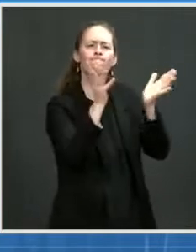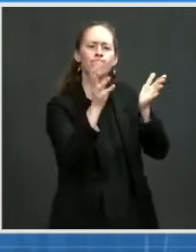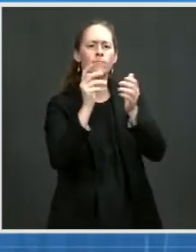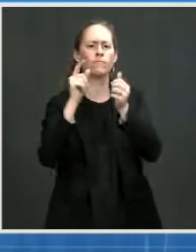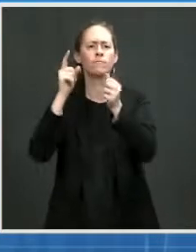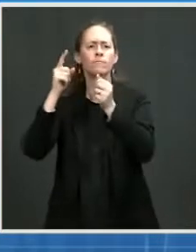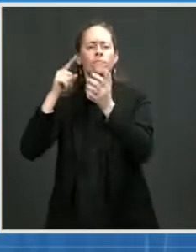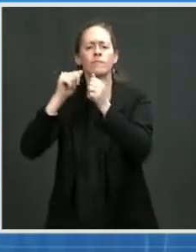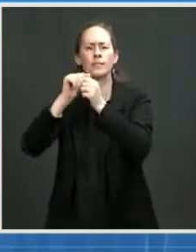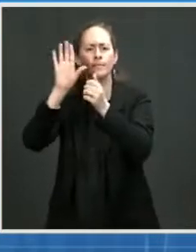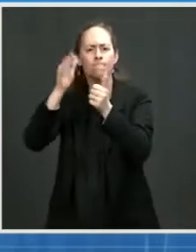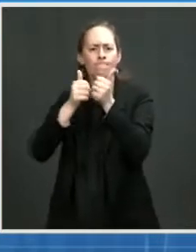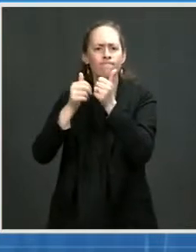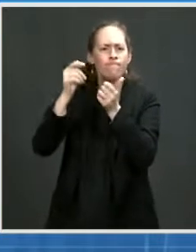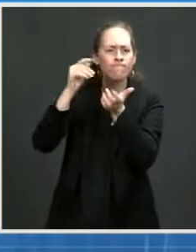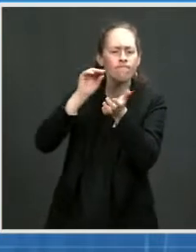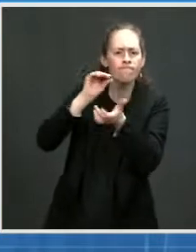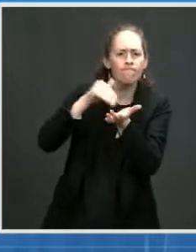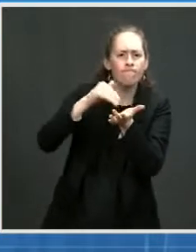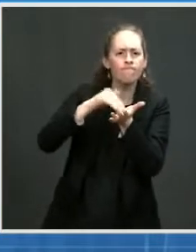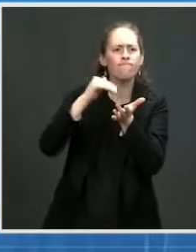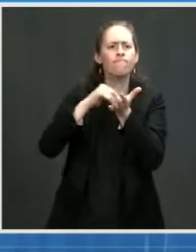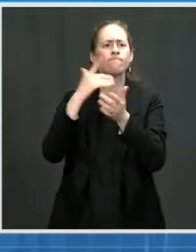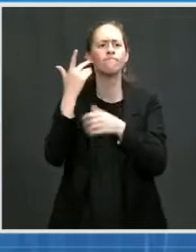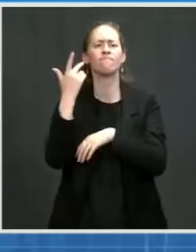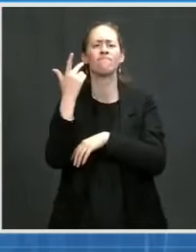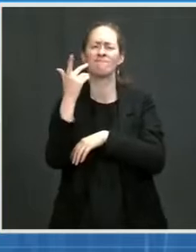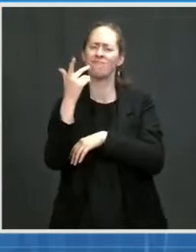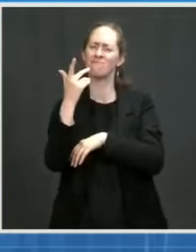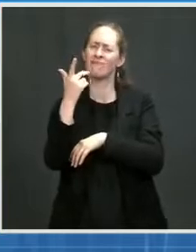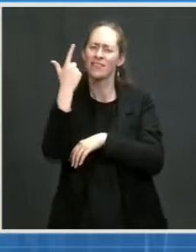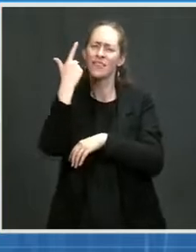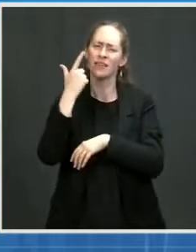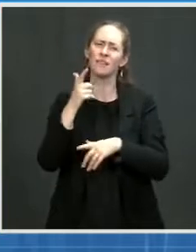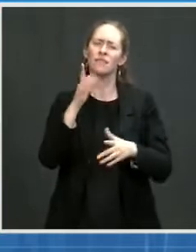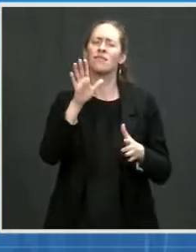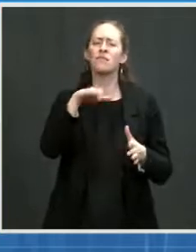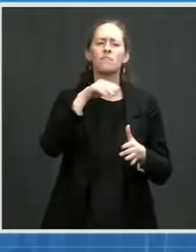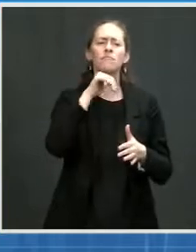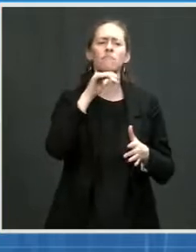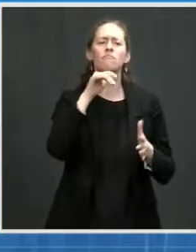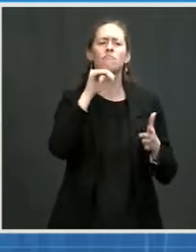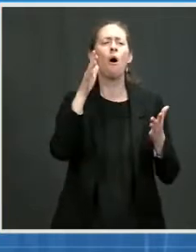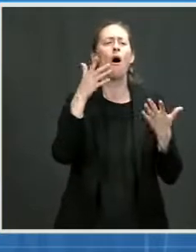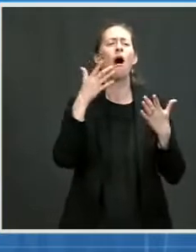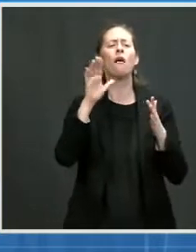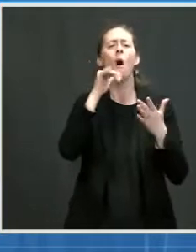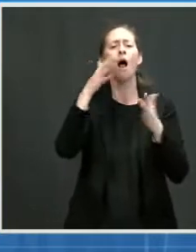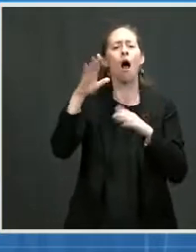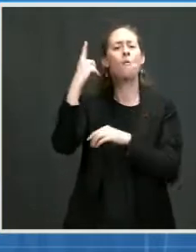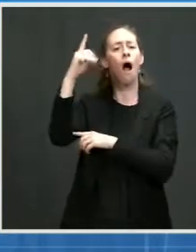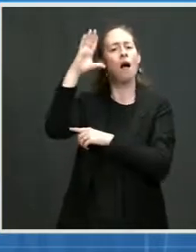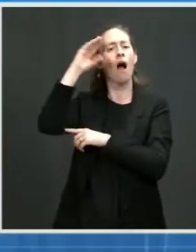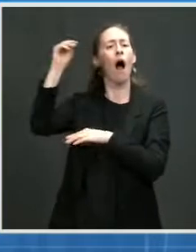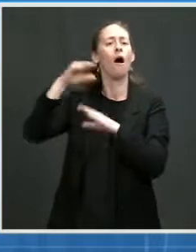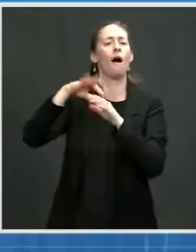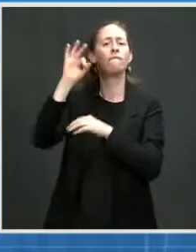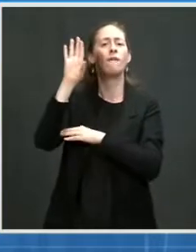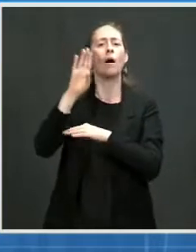reasonable, but do yourself a favor. Don't let some guy on Facebook answer your question when good answers are